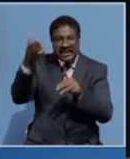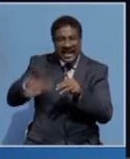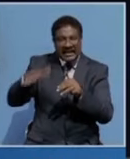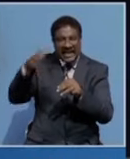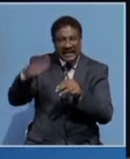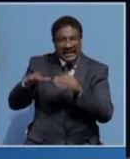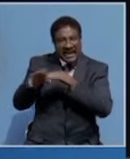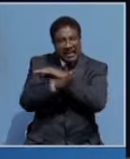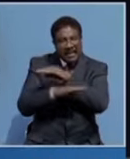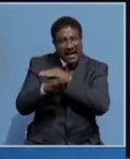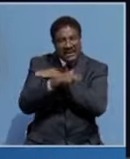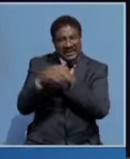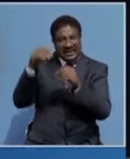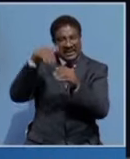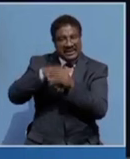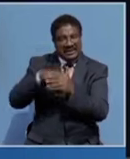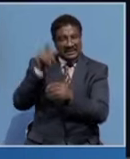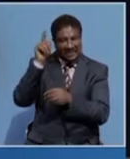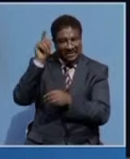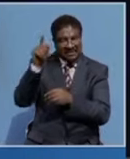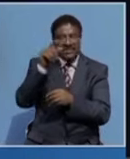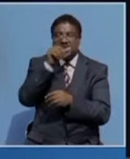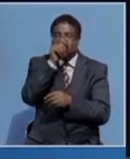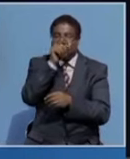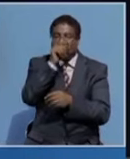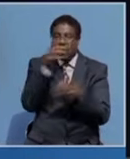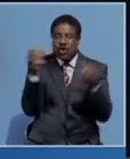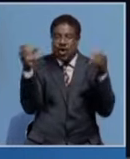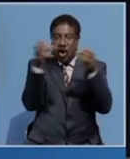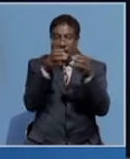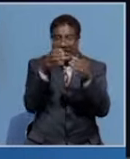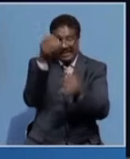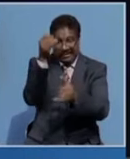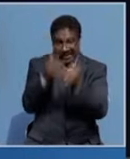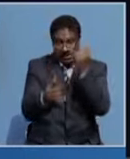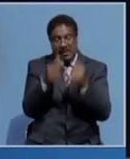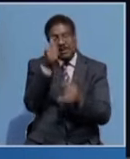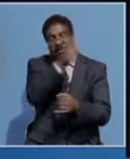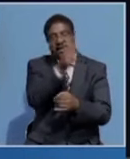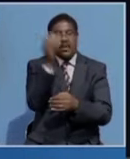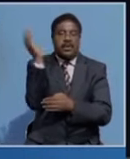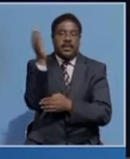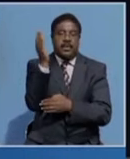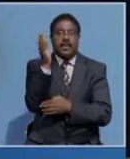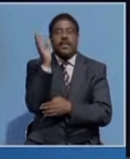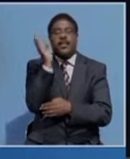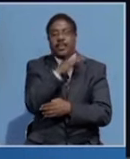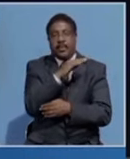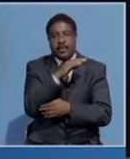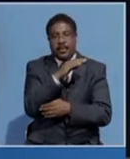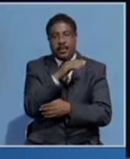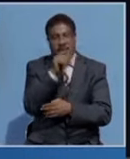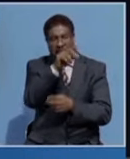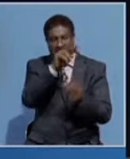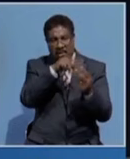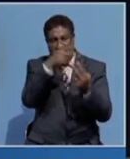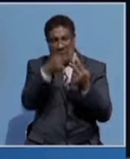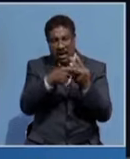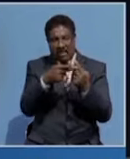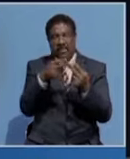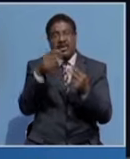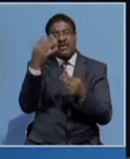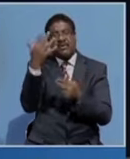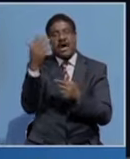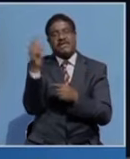Livingston. And Global Engineering Alliance Chief Executive Officer Chris Armitage said the five-day event formulated